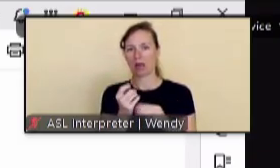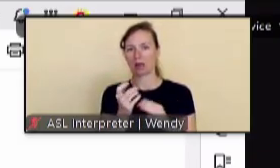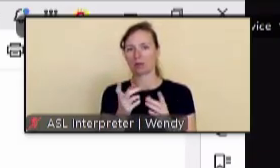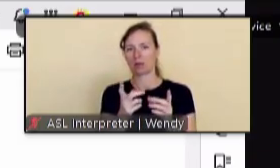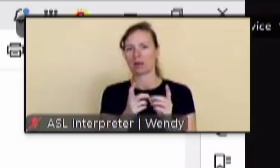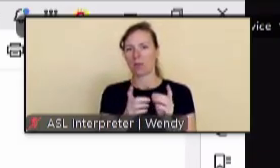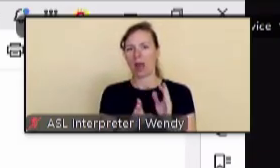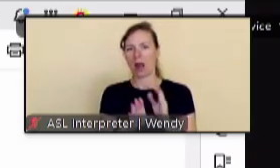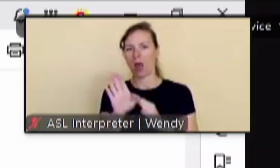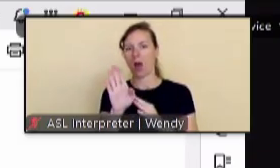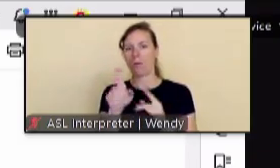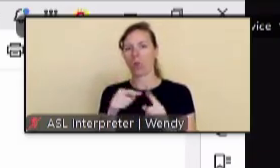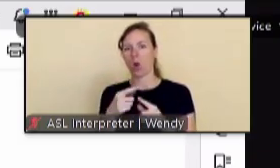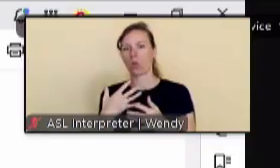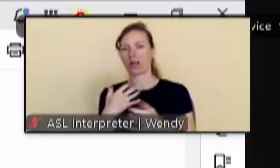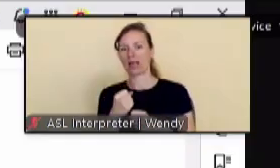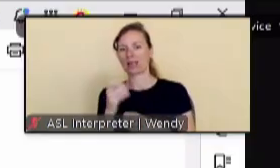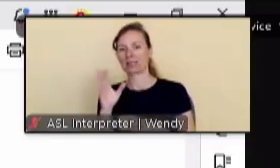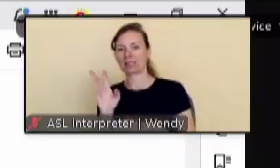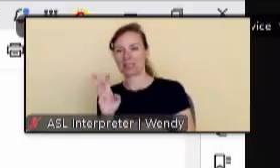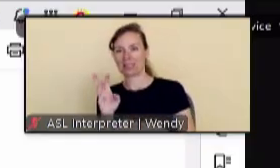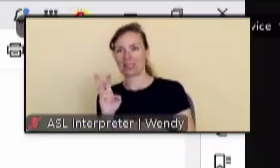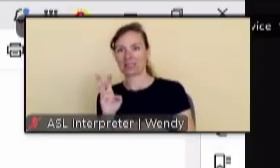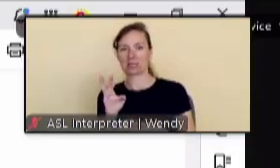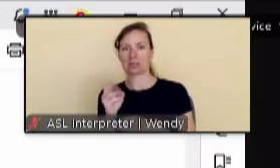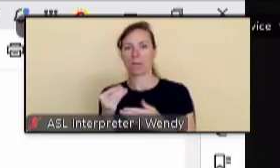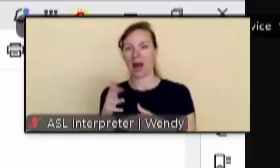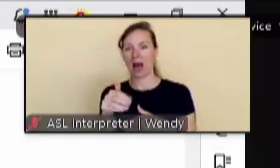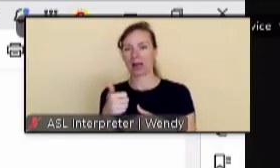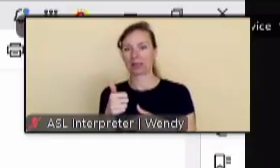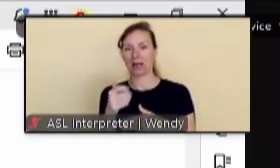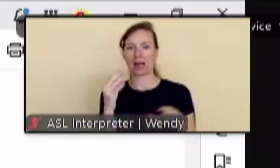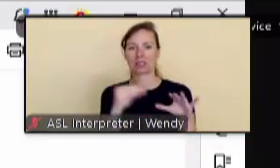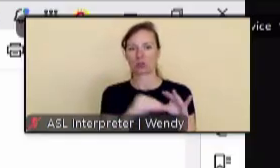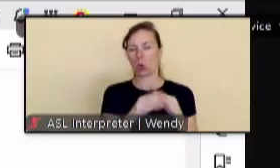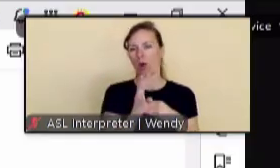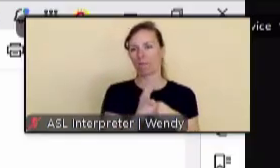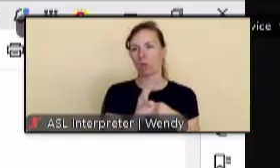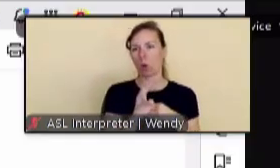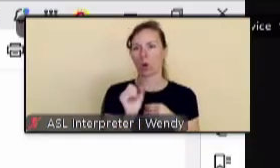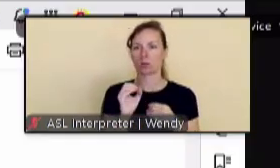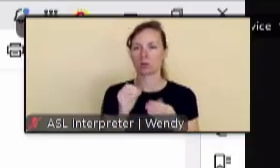buy the 10, and then store the 4. So we'll be in a much better place.